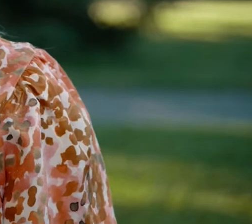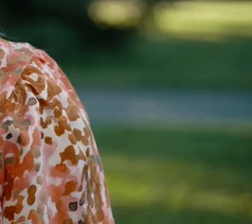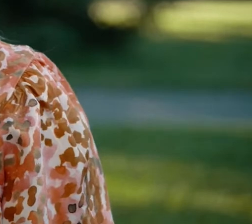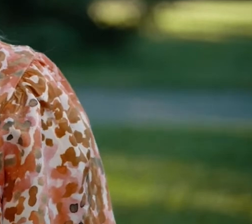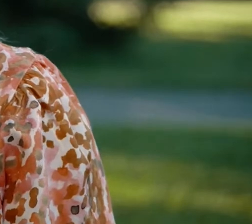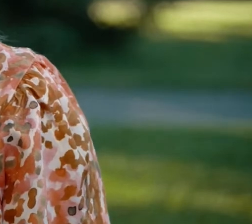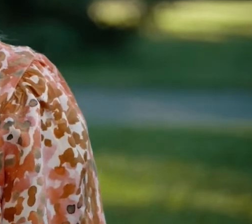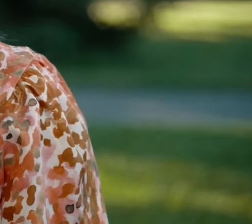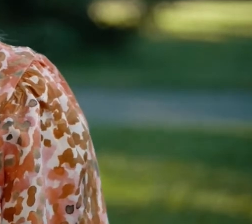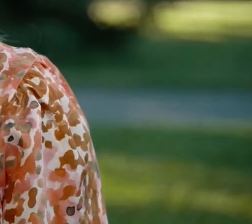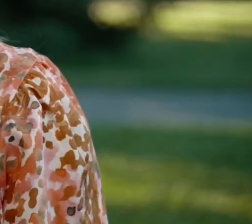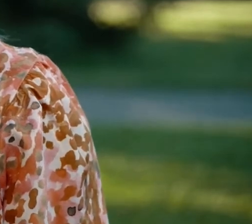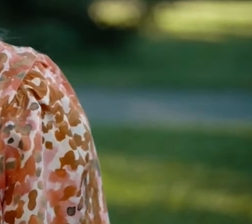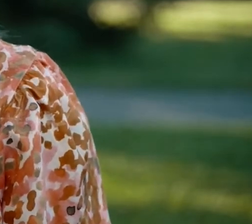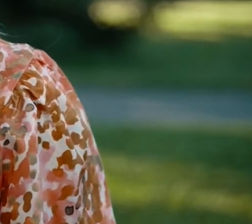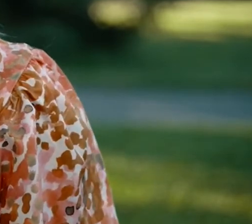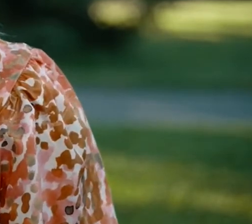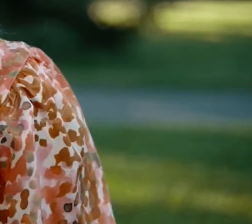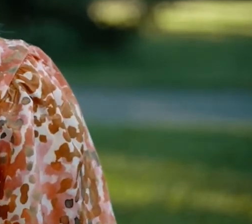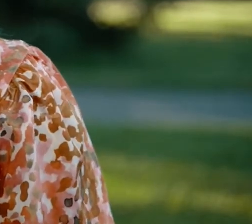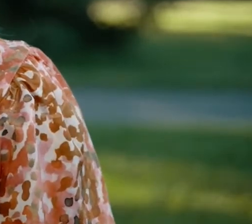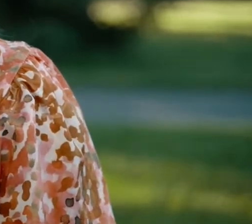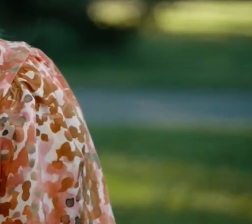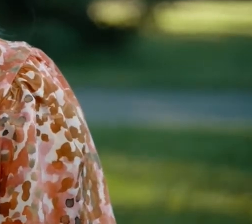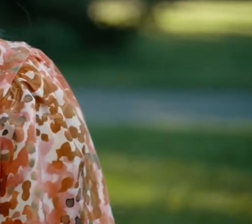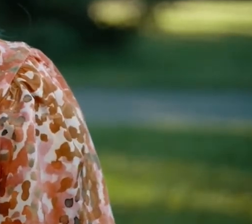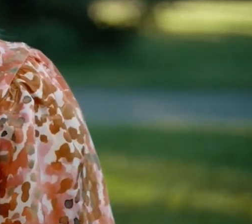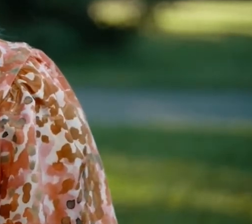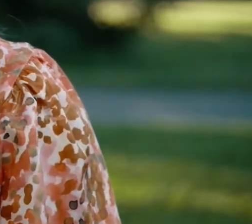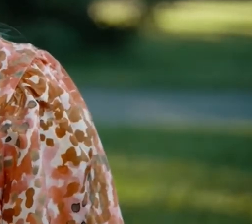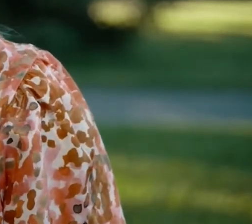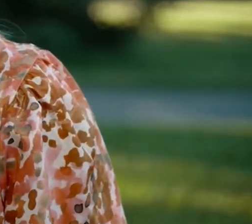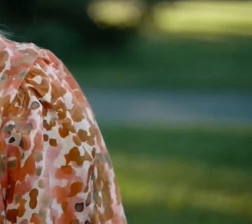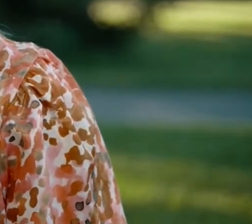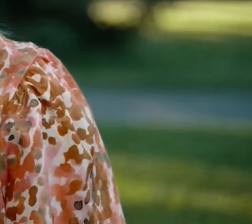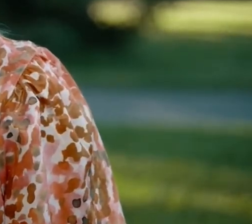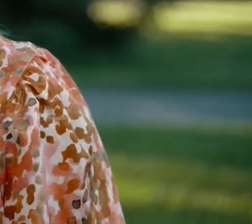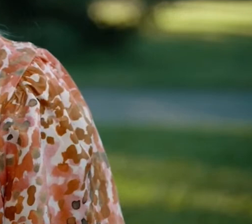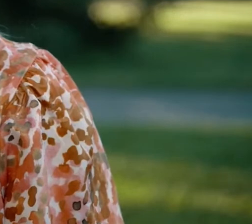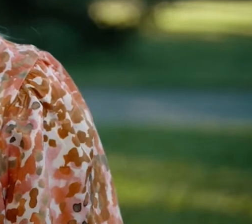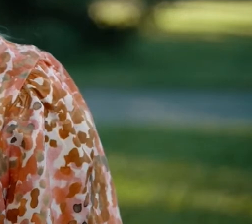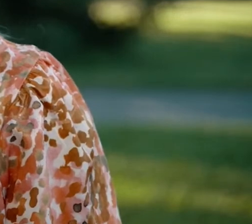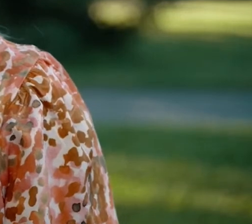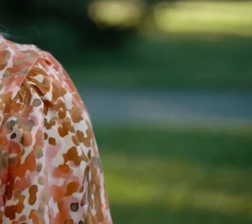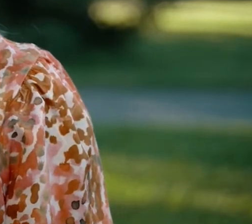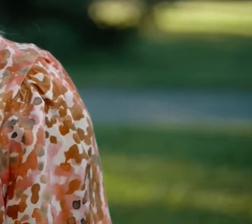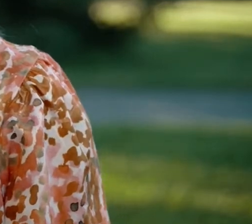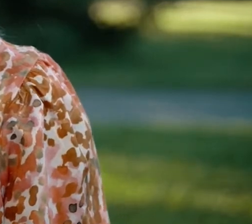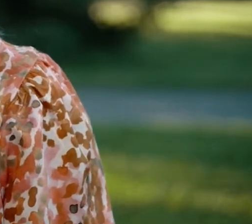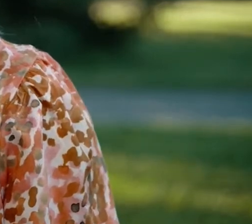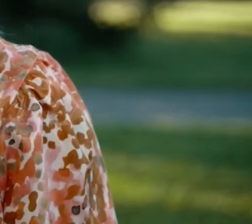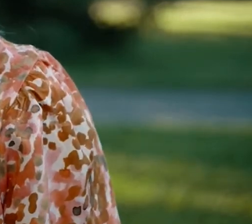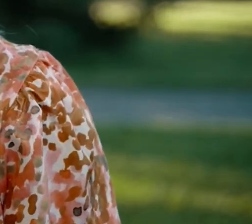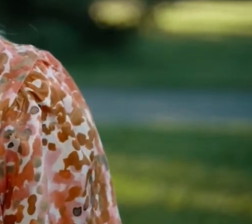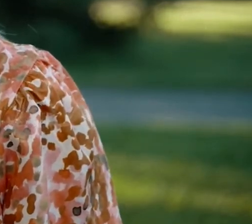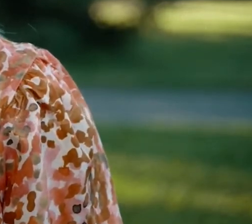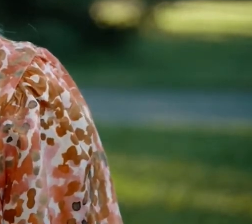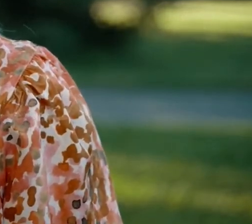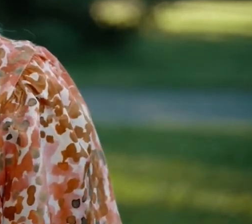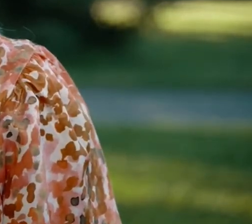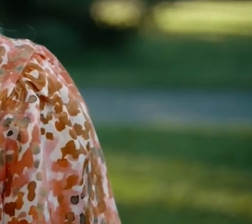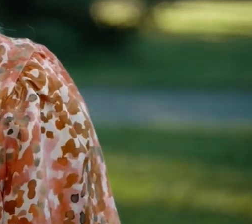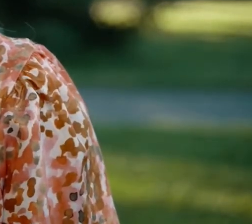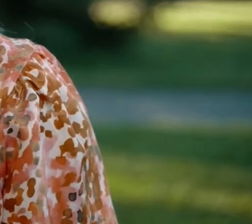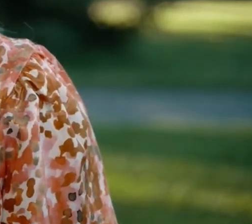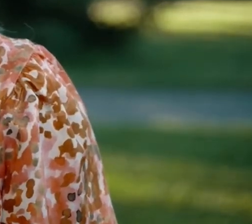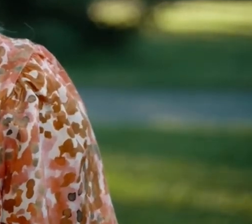Finland invests €1 of taxpayers' money in the hiking services of national parks, the local economy